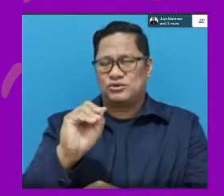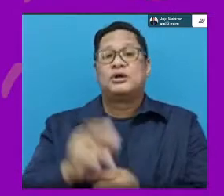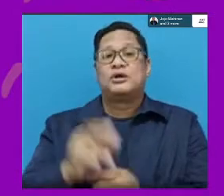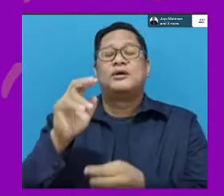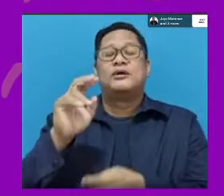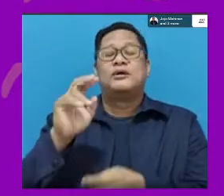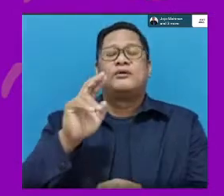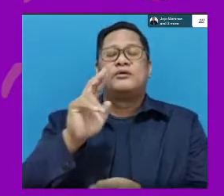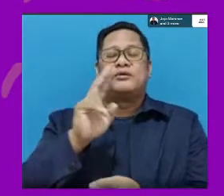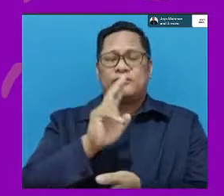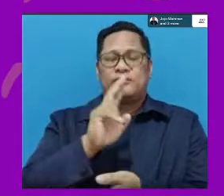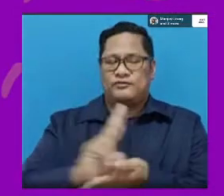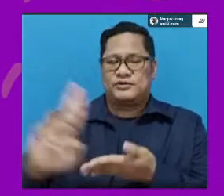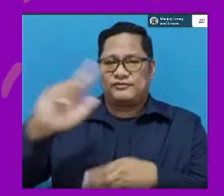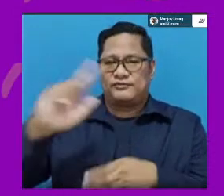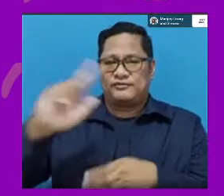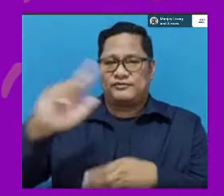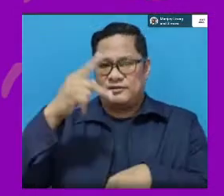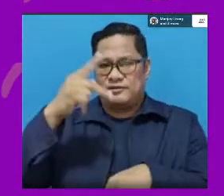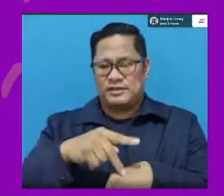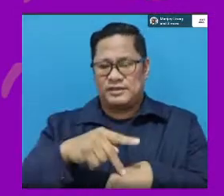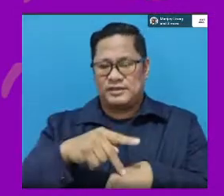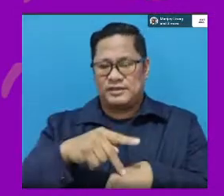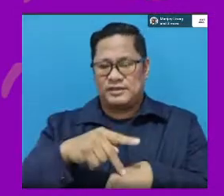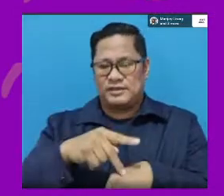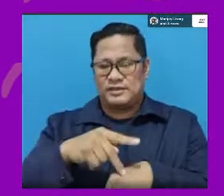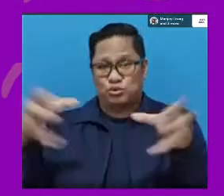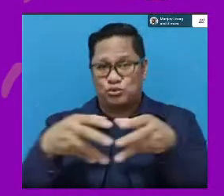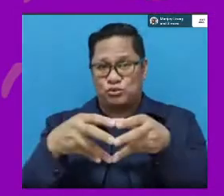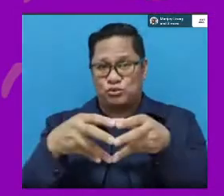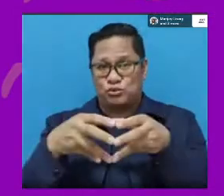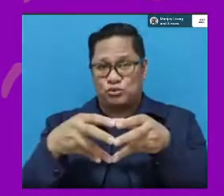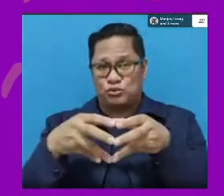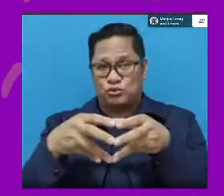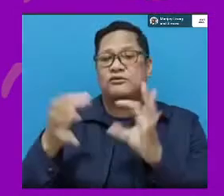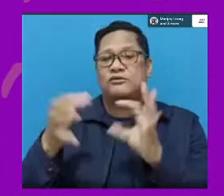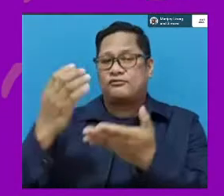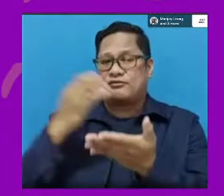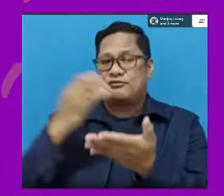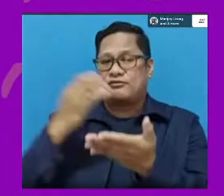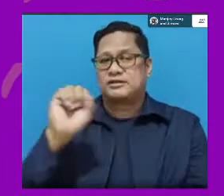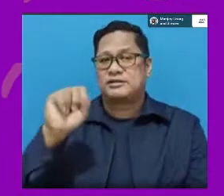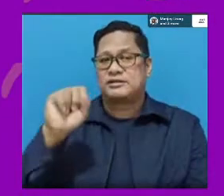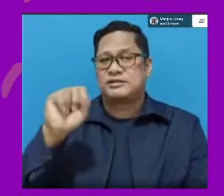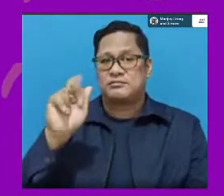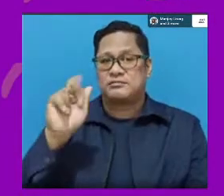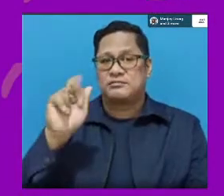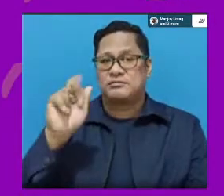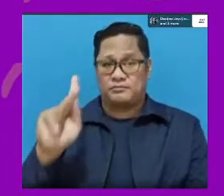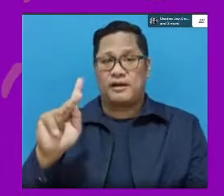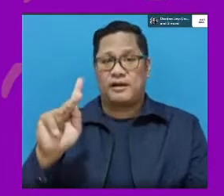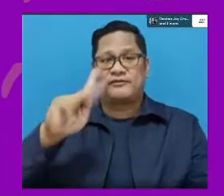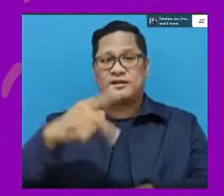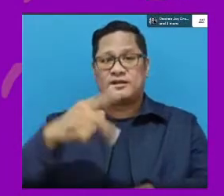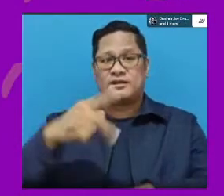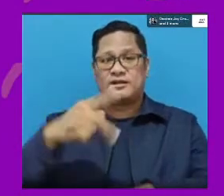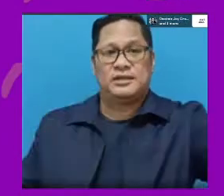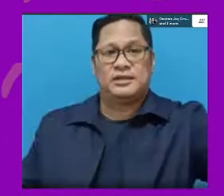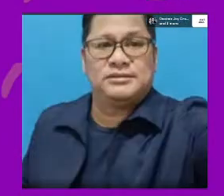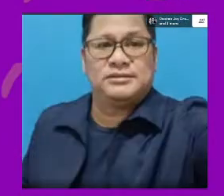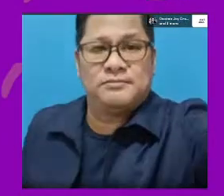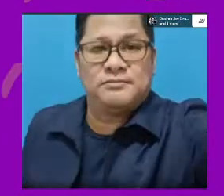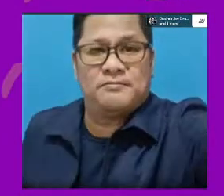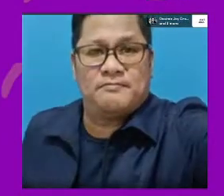Philippines COVID-19 Task Force, and of course, Spark Philippines. This event has also been organized